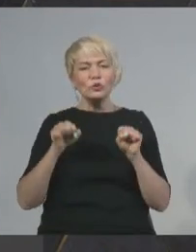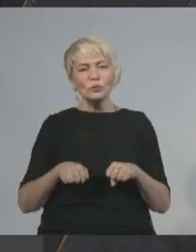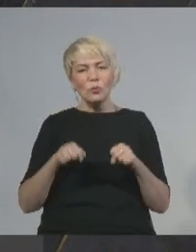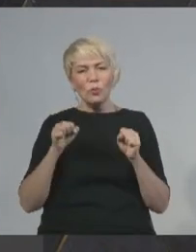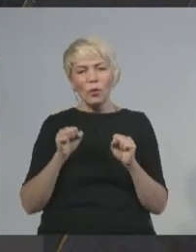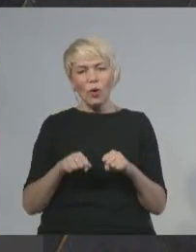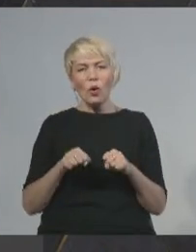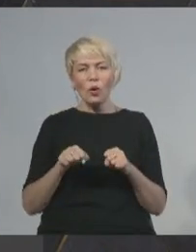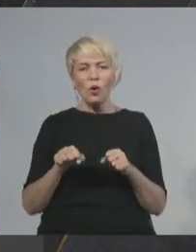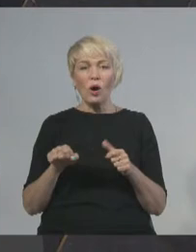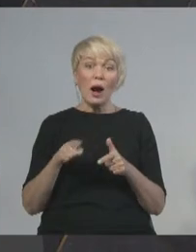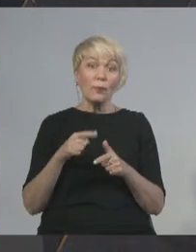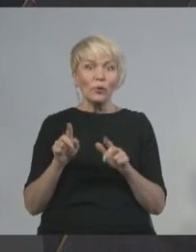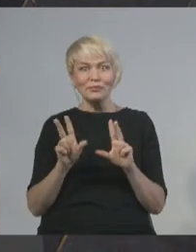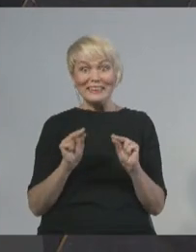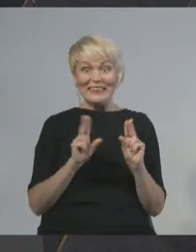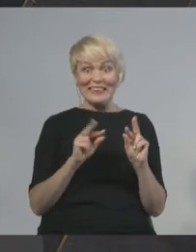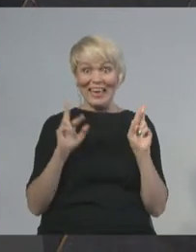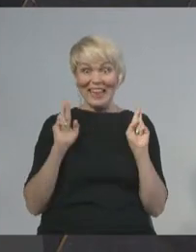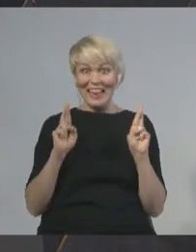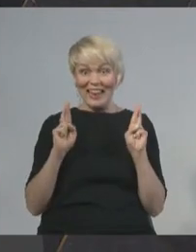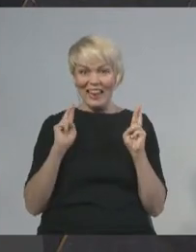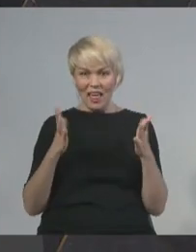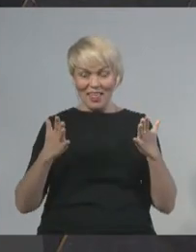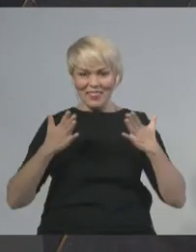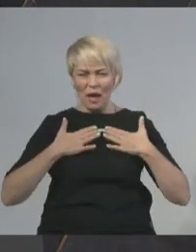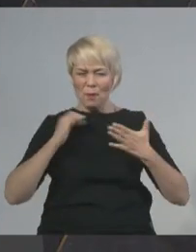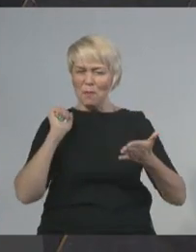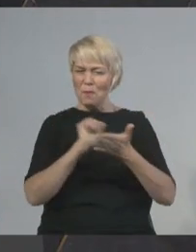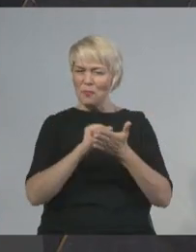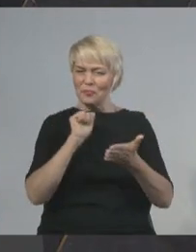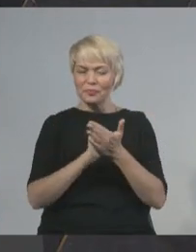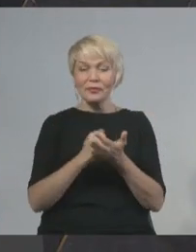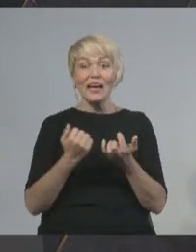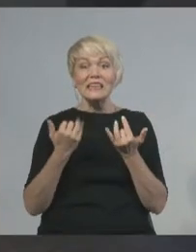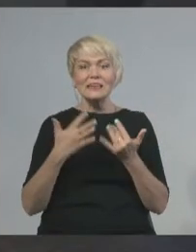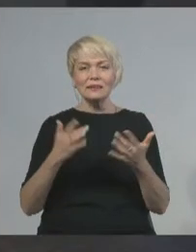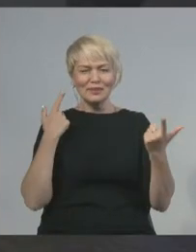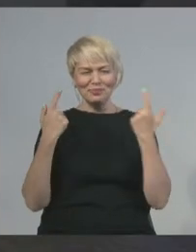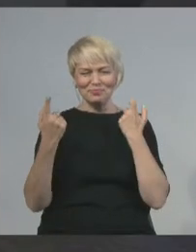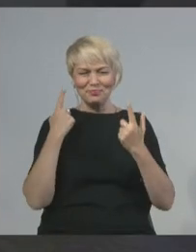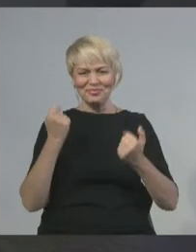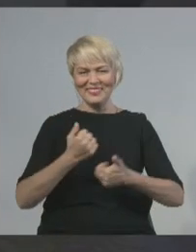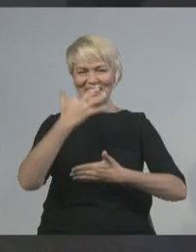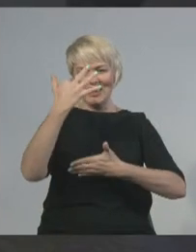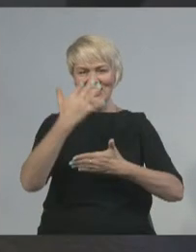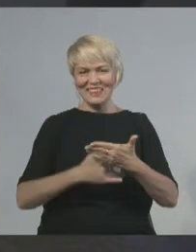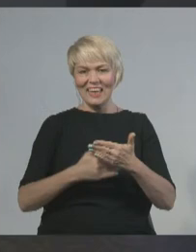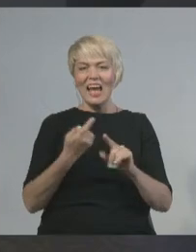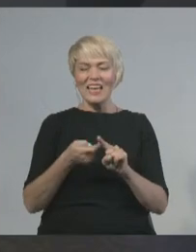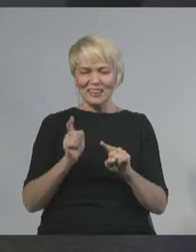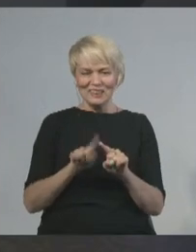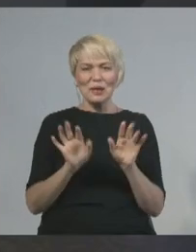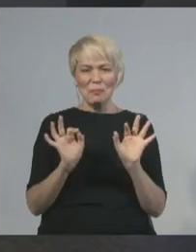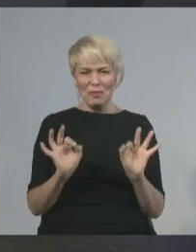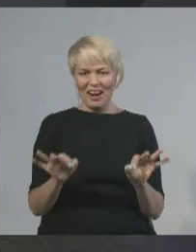media has they have the opportunity or maybe fortunately they don't have the opportunity to publish